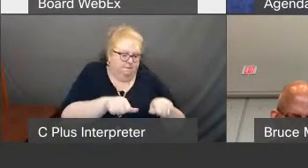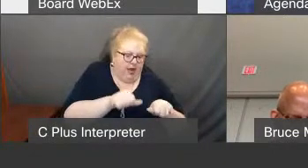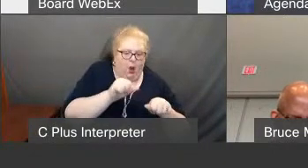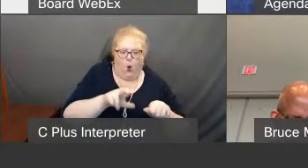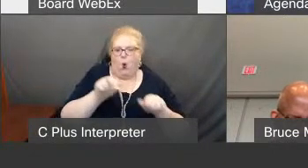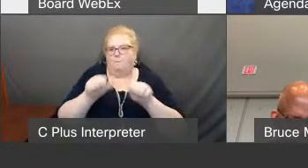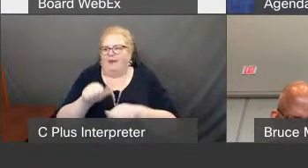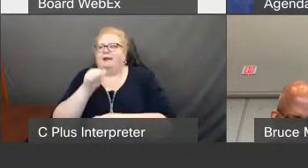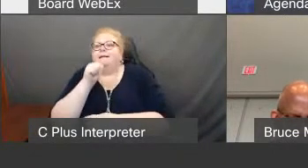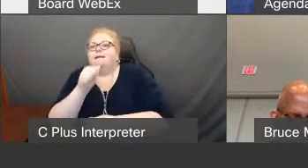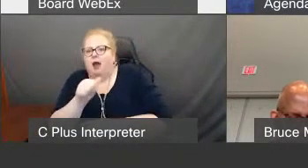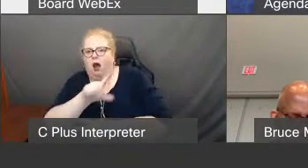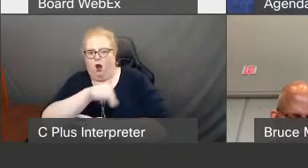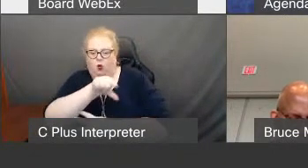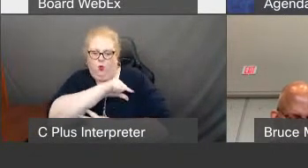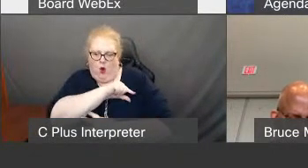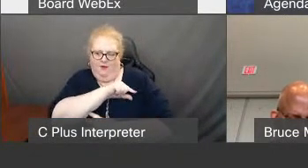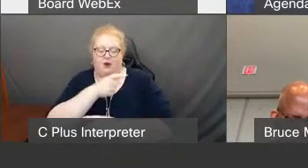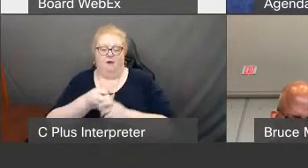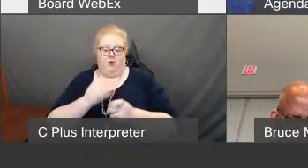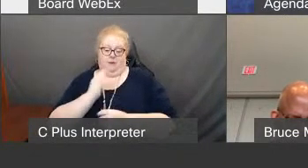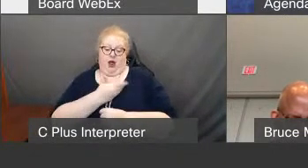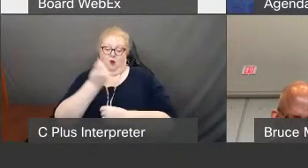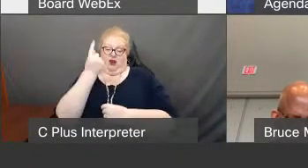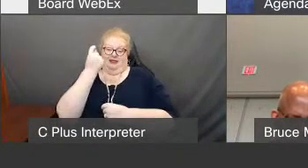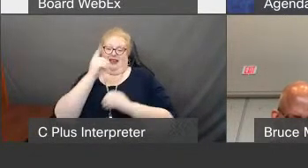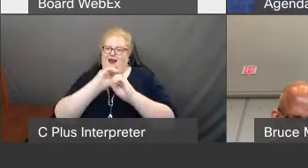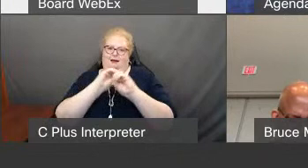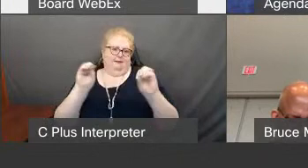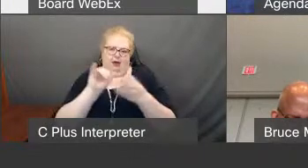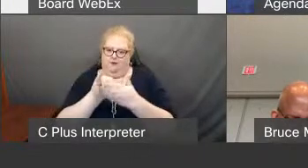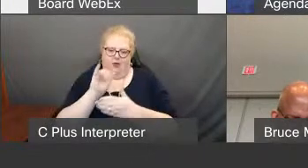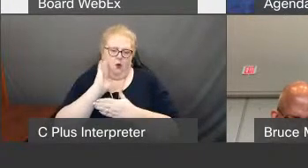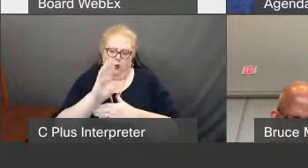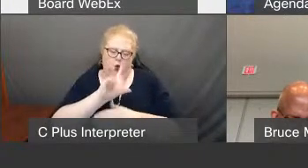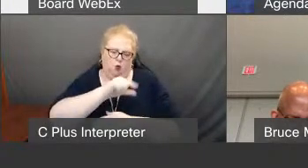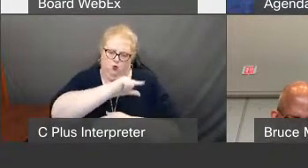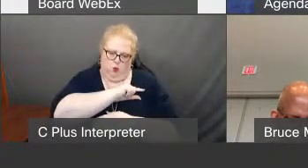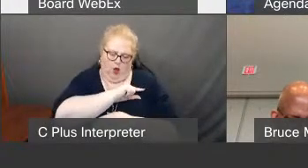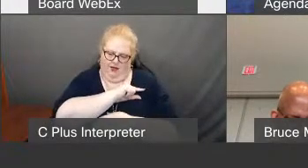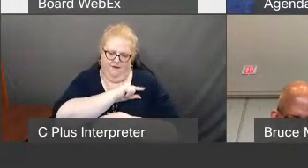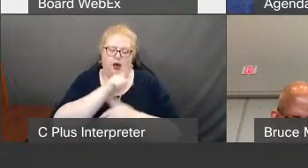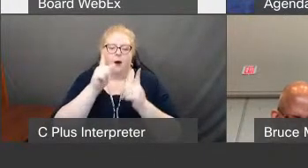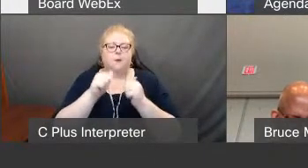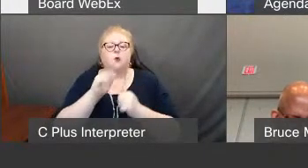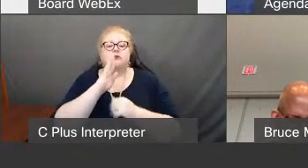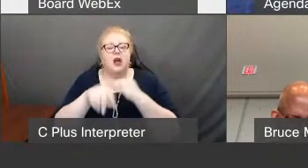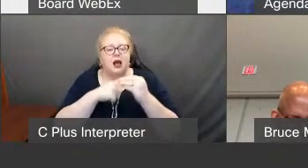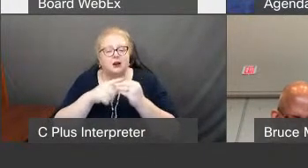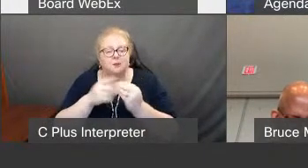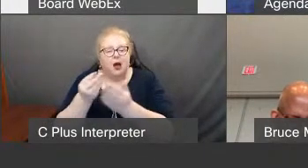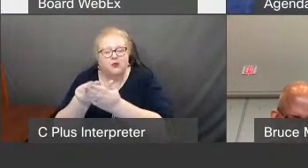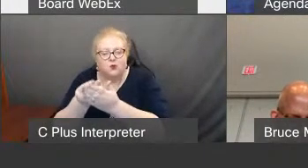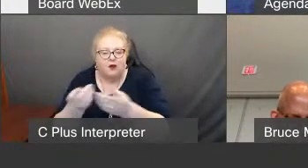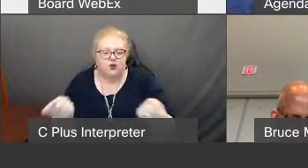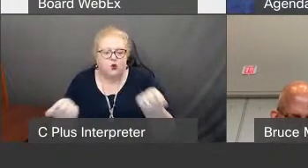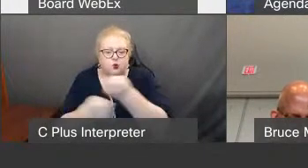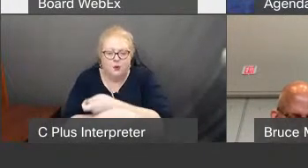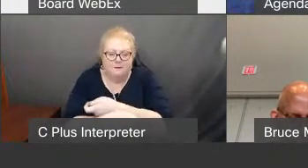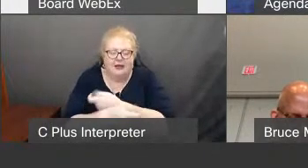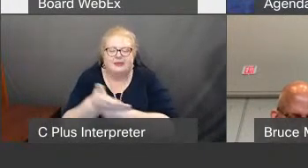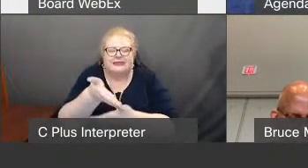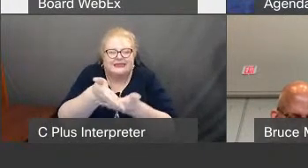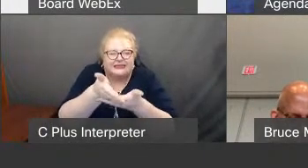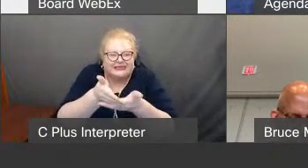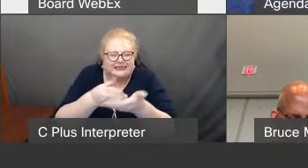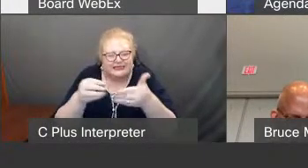all our understanding, none of it does qualify. However, when you think about revenue replacement, there's some room there possibly,